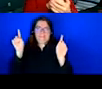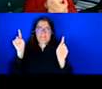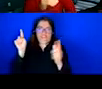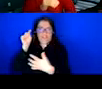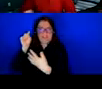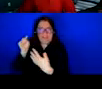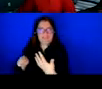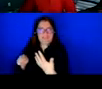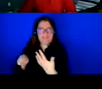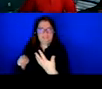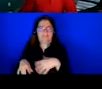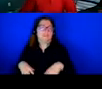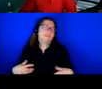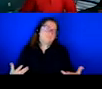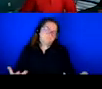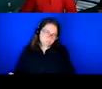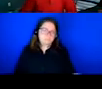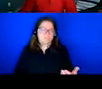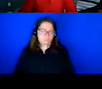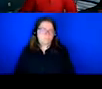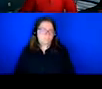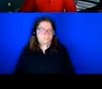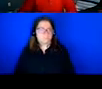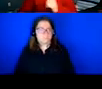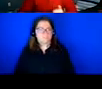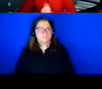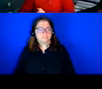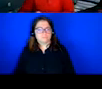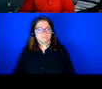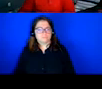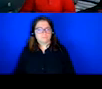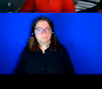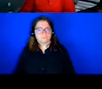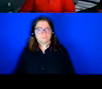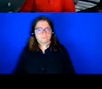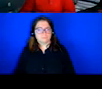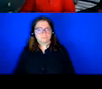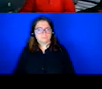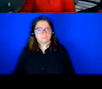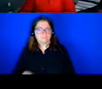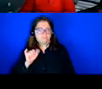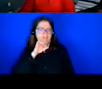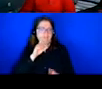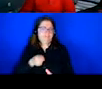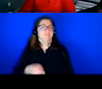look like, how does it look like successfully growing in this area as well. So that's a development goal